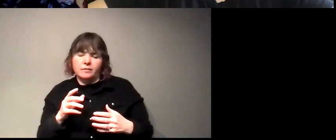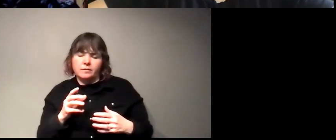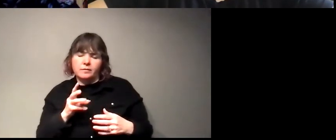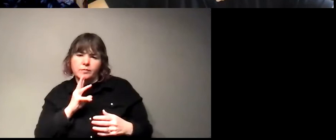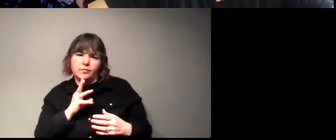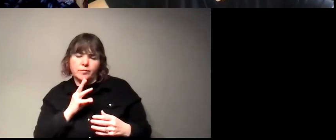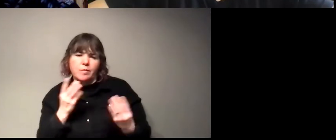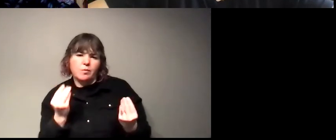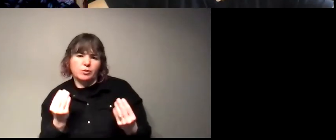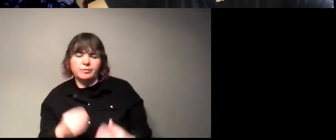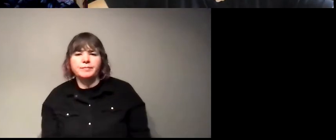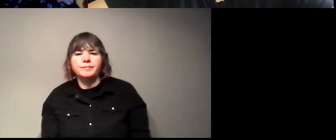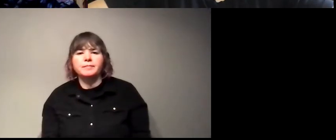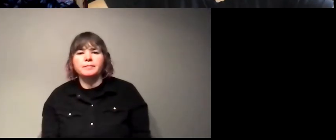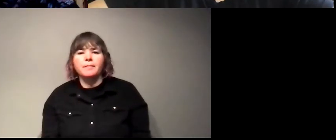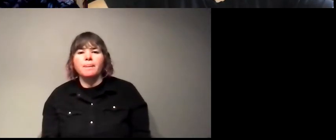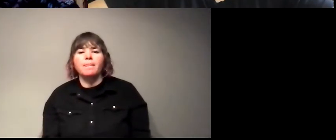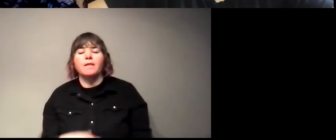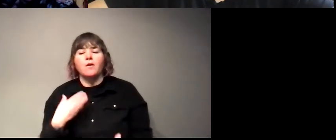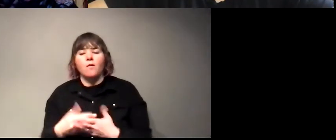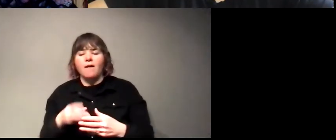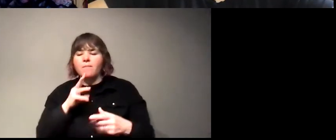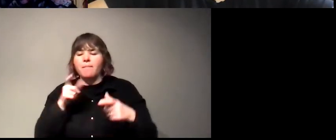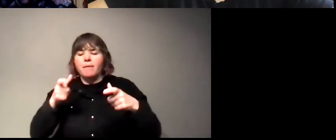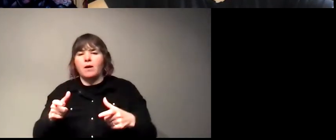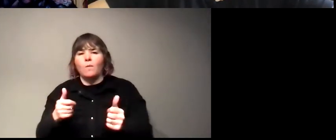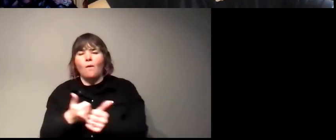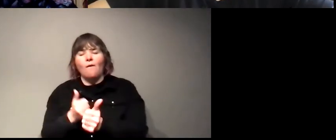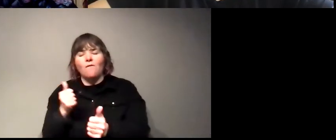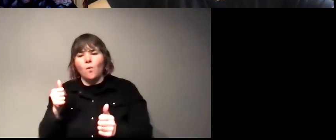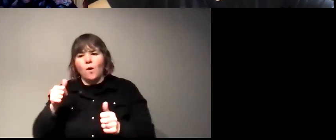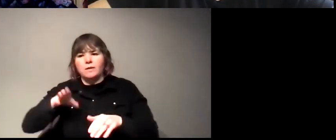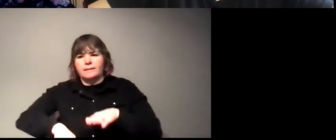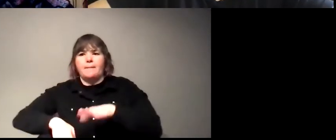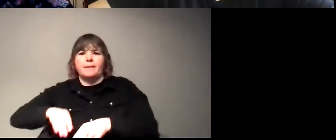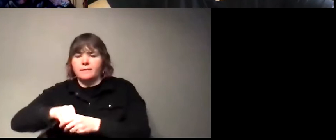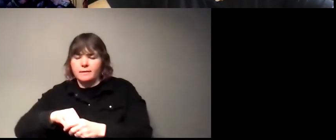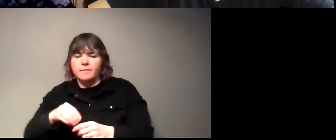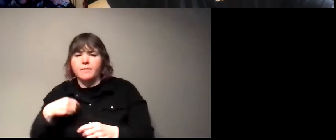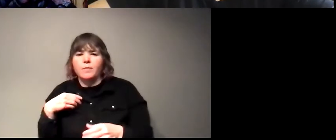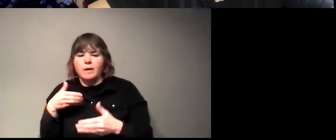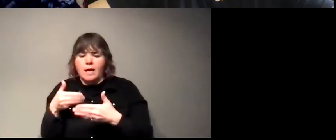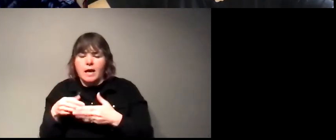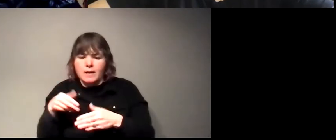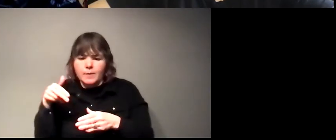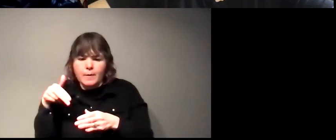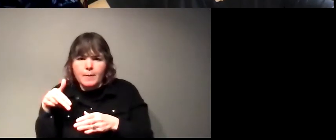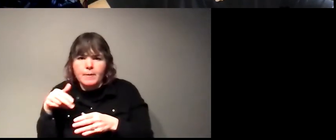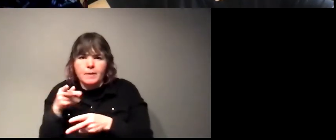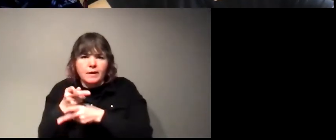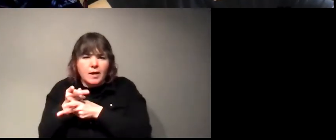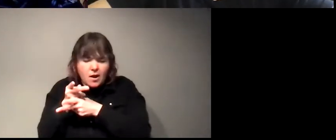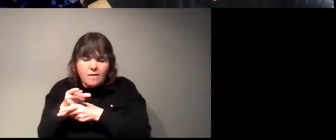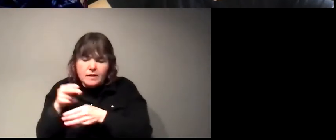moisture also. And of course, when they get to a puddle, they're going to want to avoid stepping in the puddle, but they're going to go to the edge of it, drink, and they have to do so very,